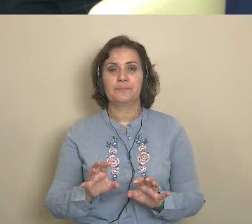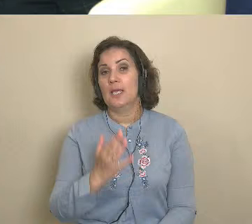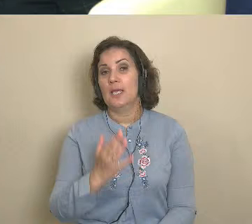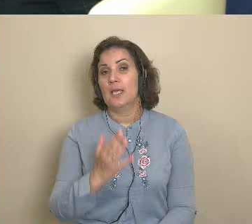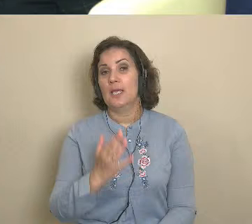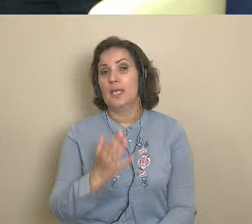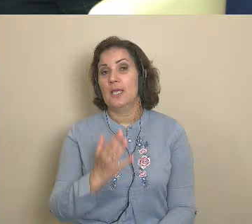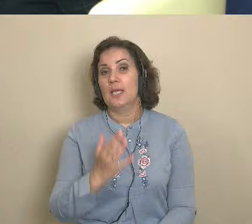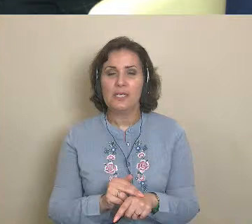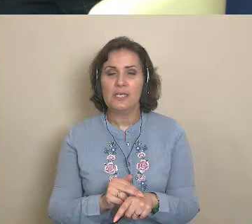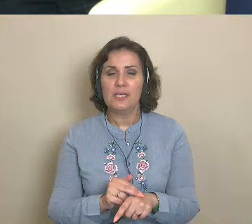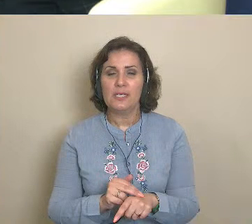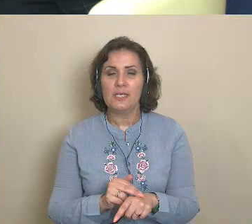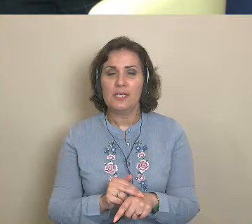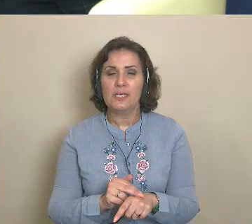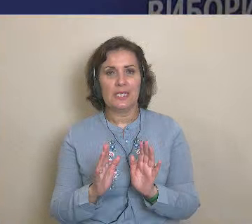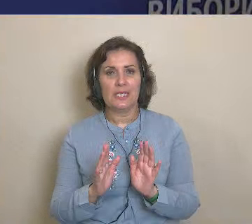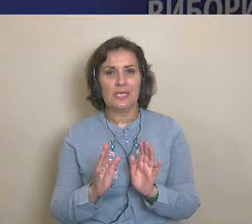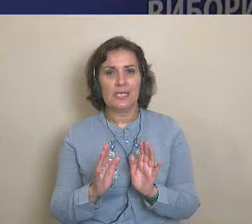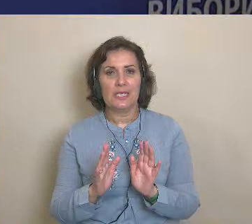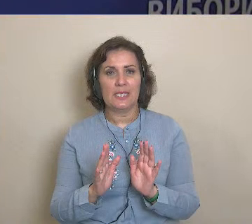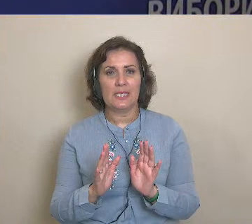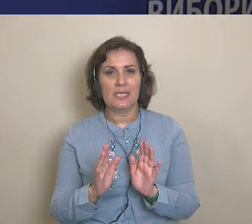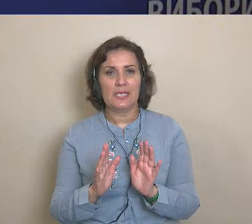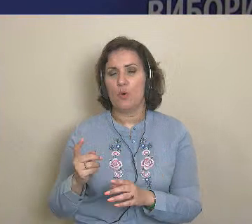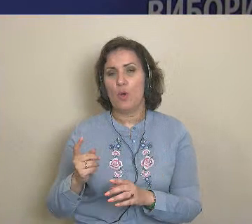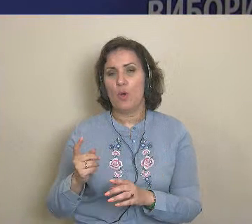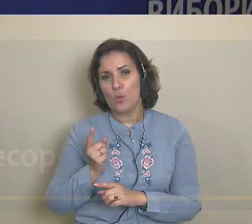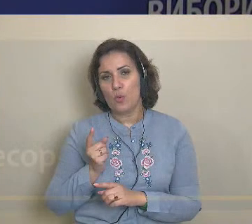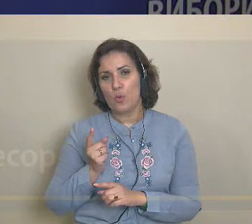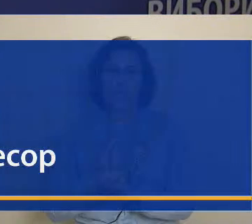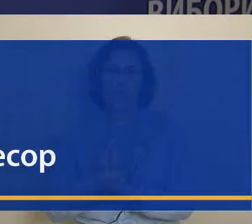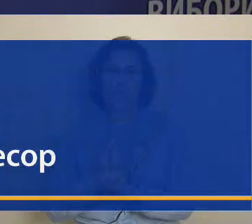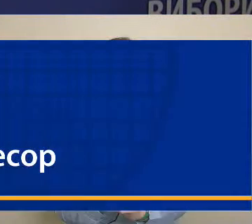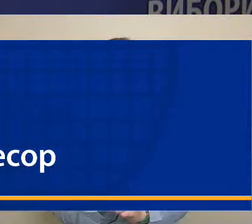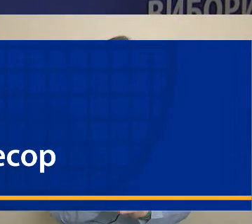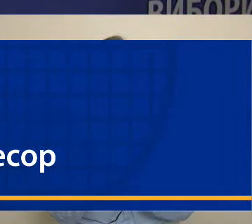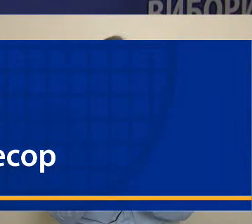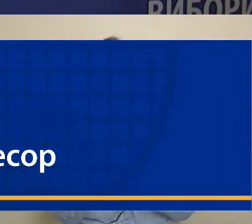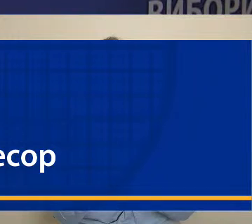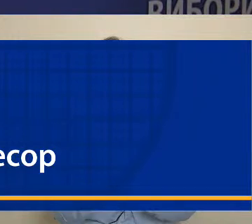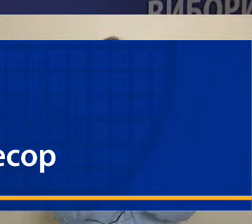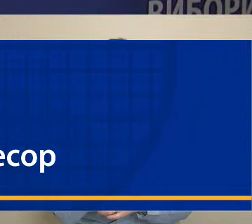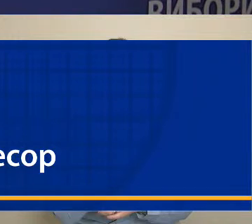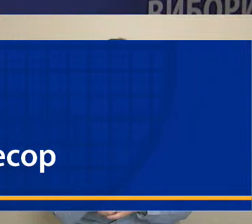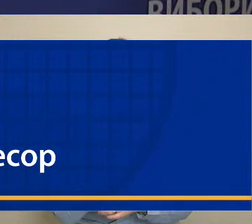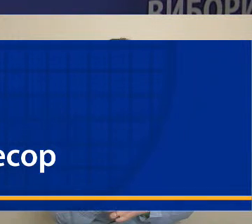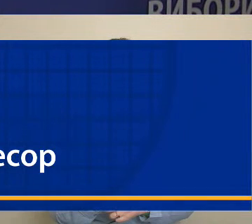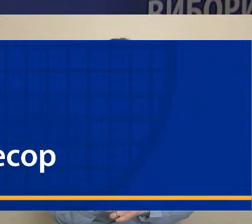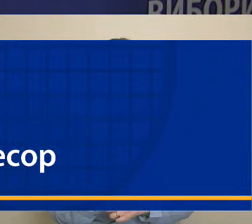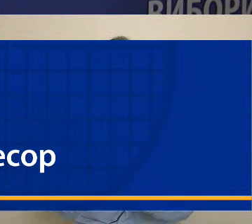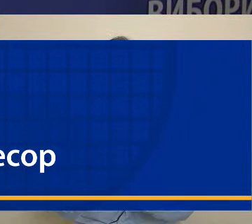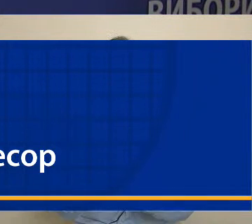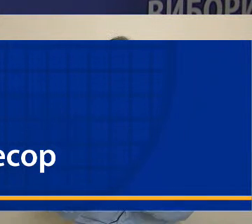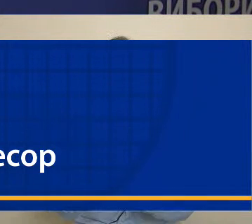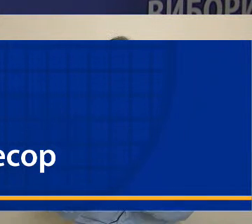about by the quality of our legislation. National police is providing not only the